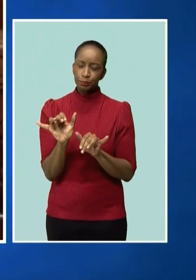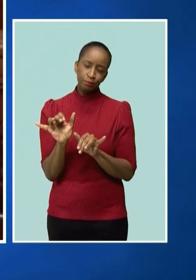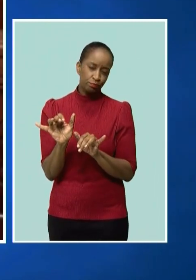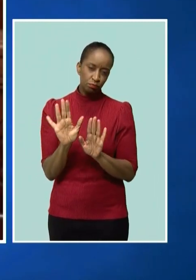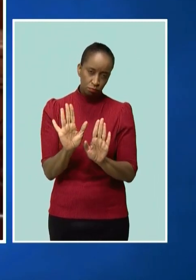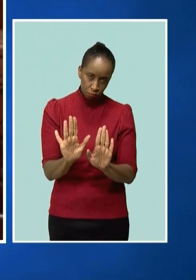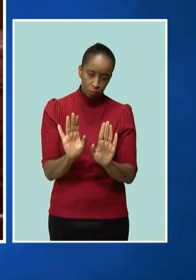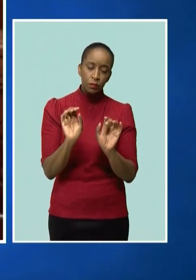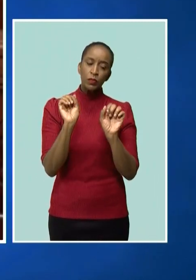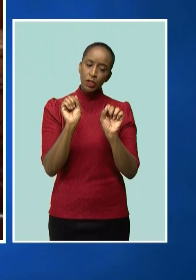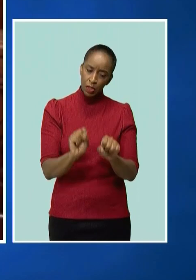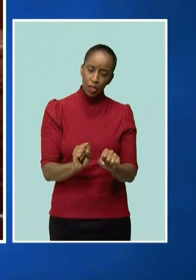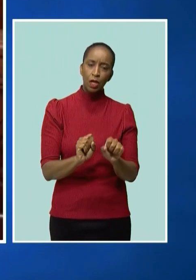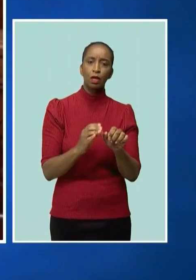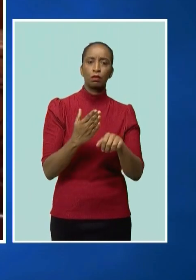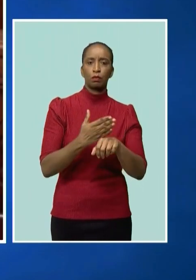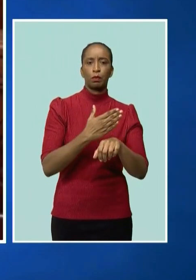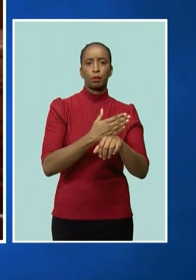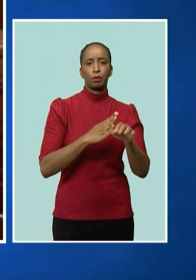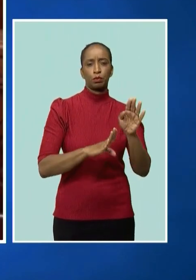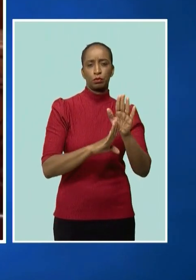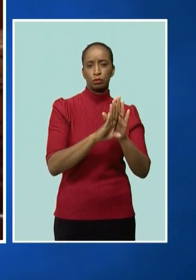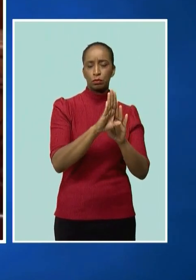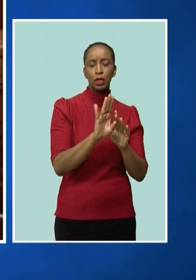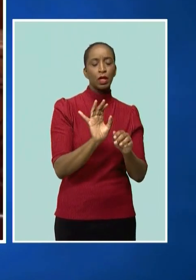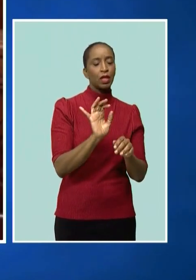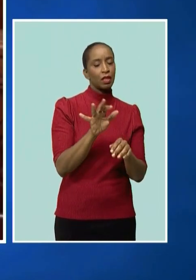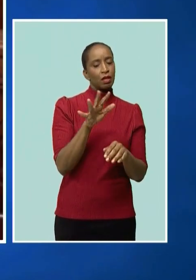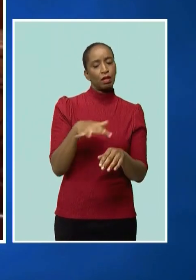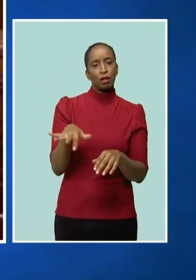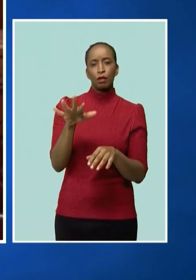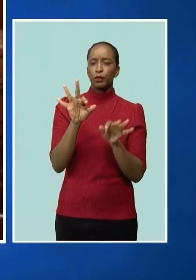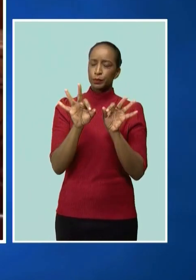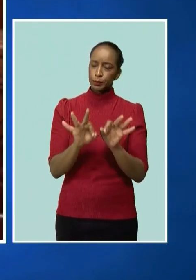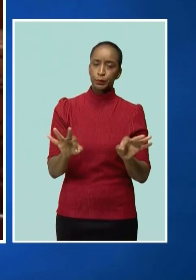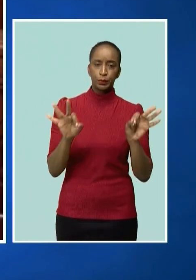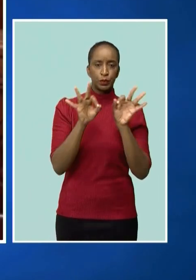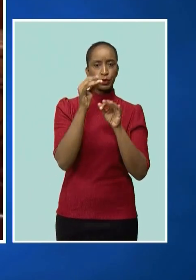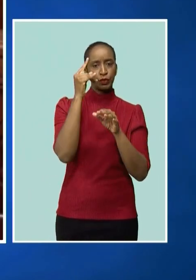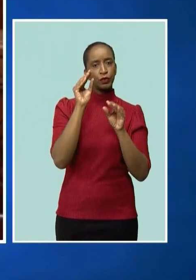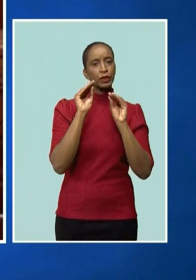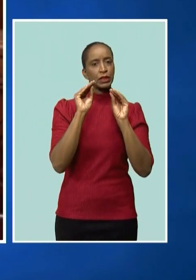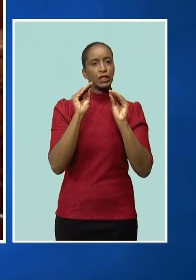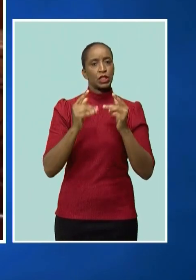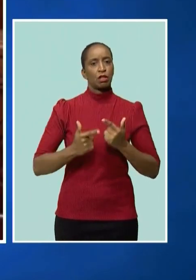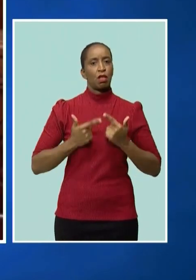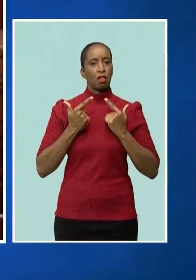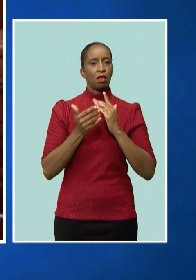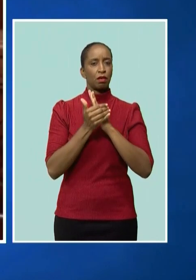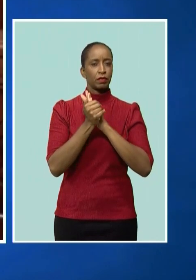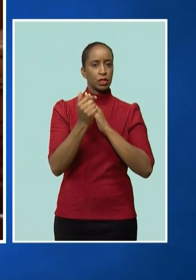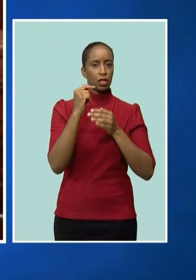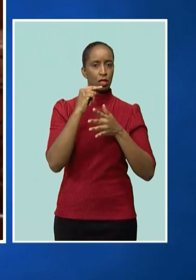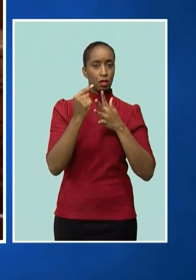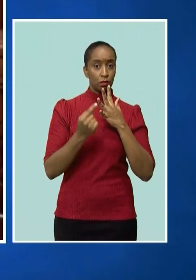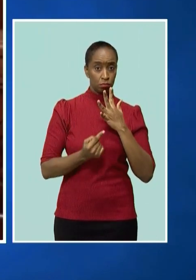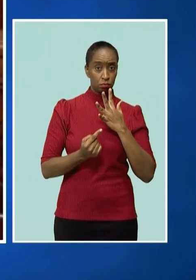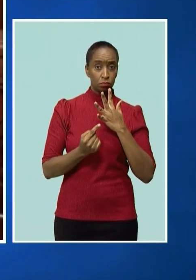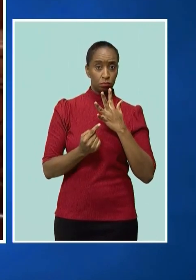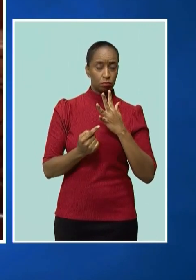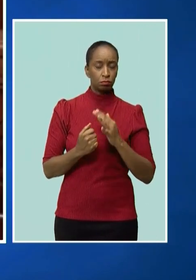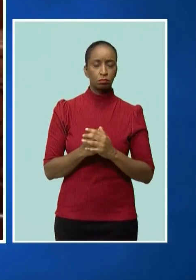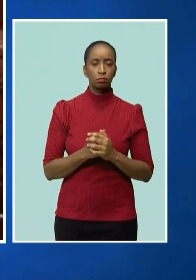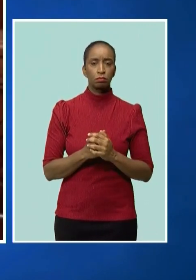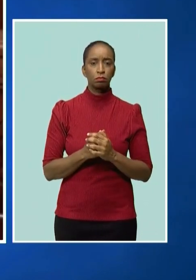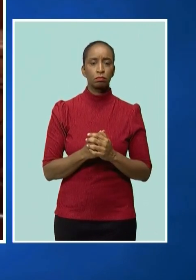a place to teach these life skills to children with autism as just as important as ever, so that we can